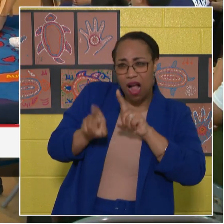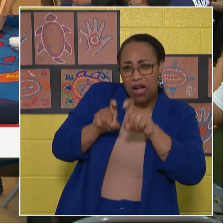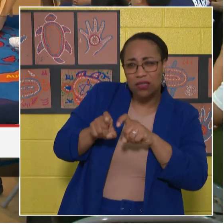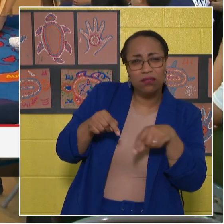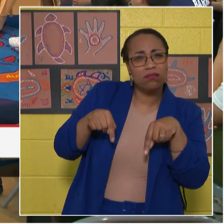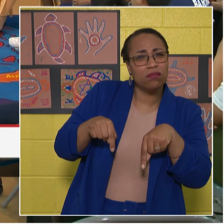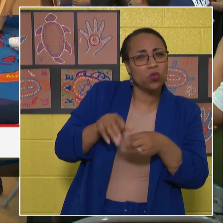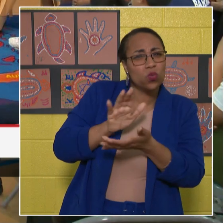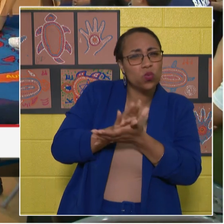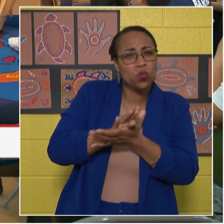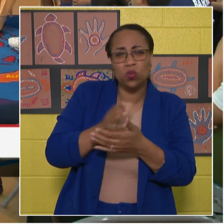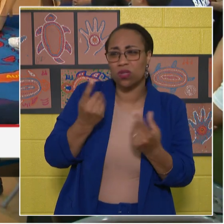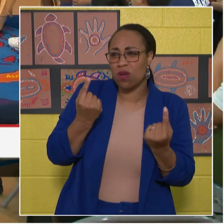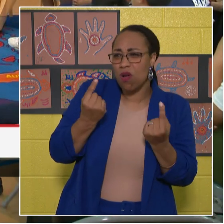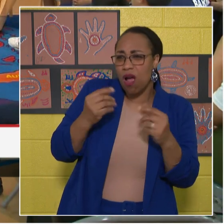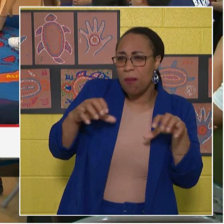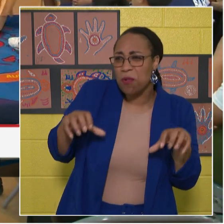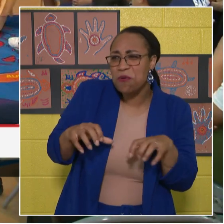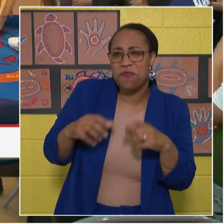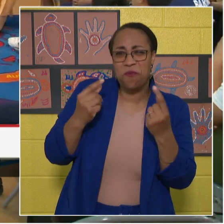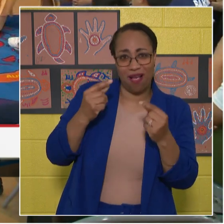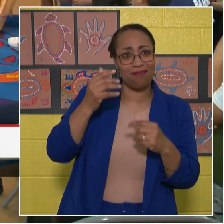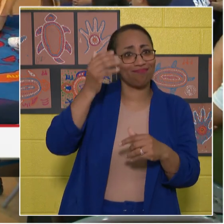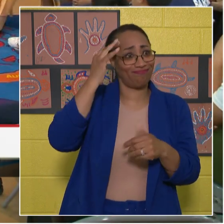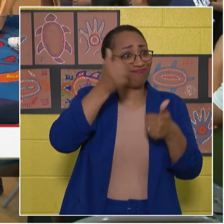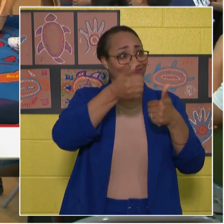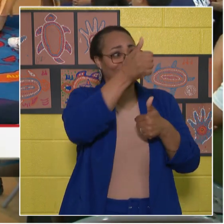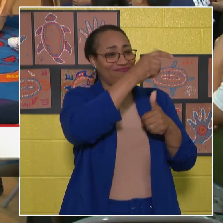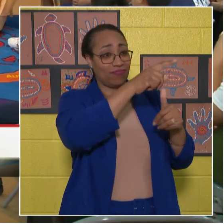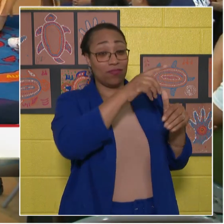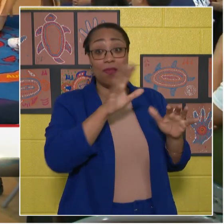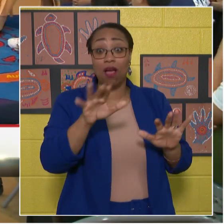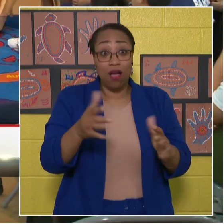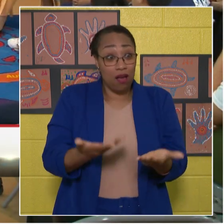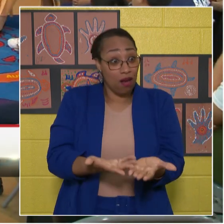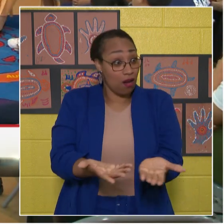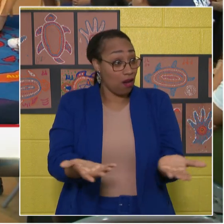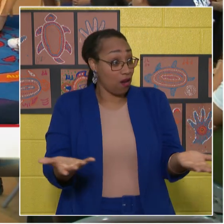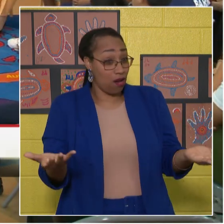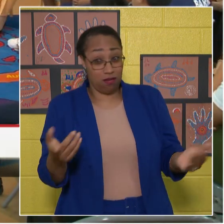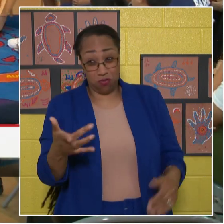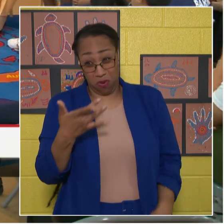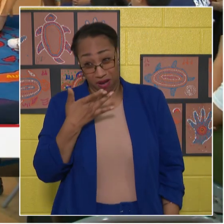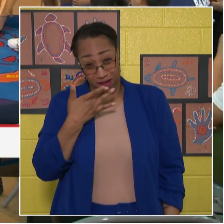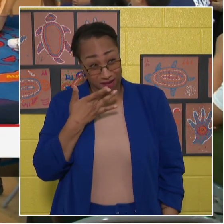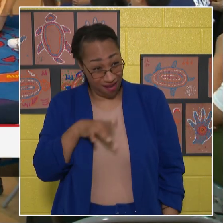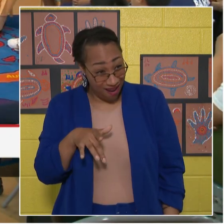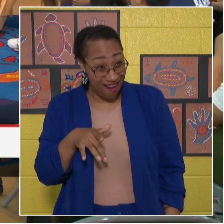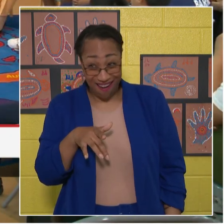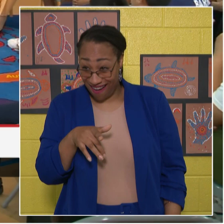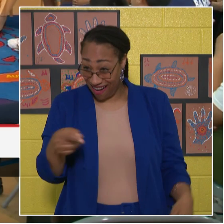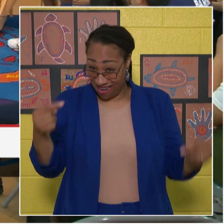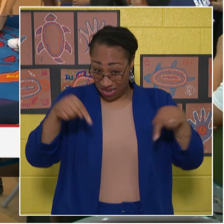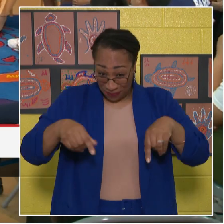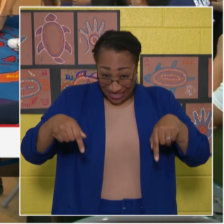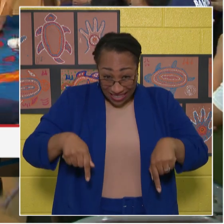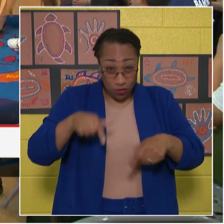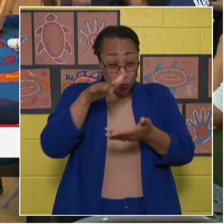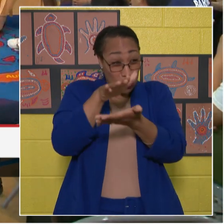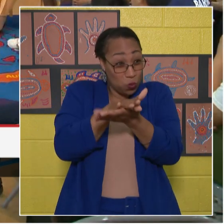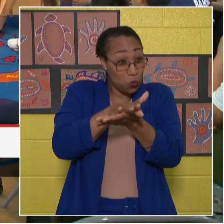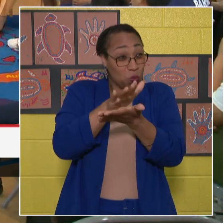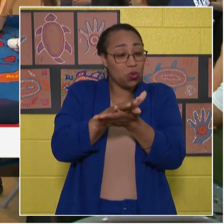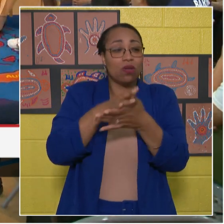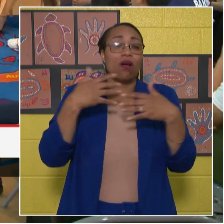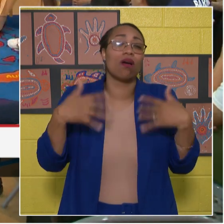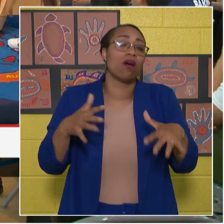girls, you're very, very fortunate to be able to go to school in your neighborhood and have great adults who care